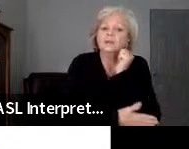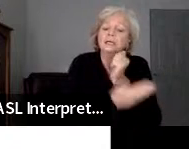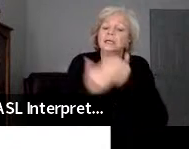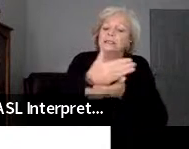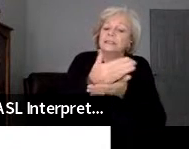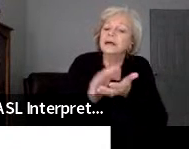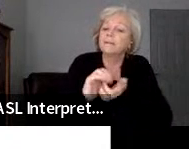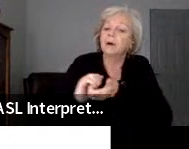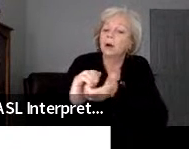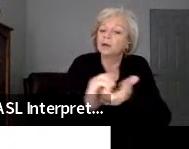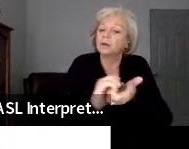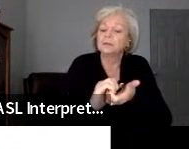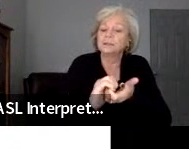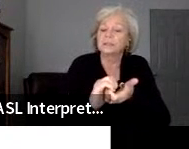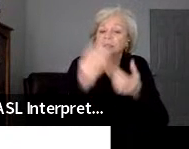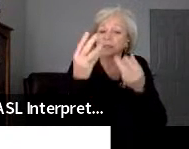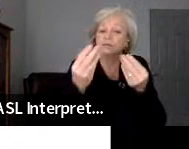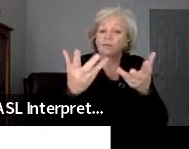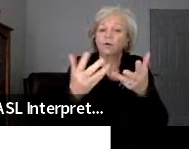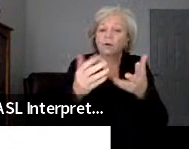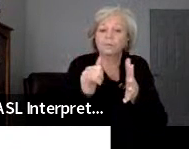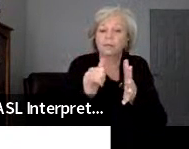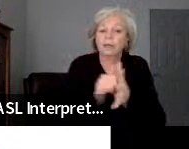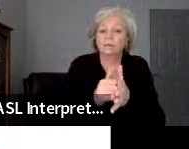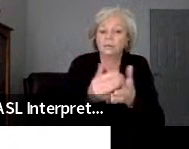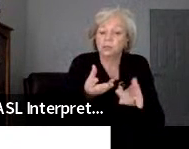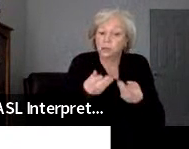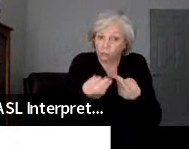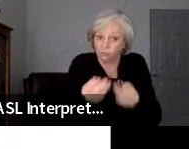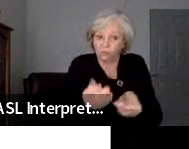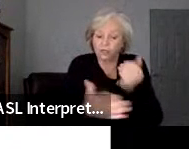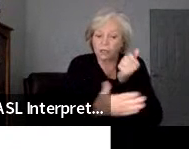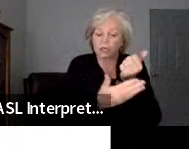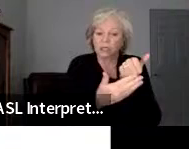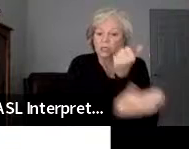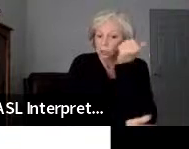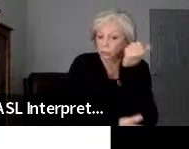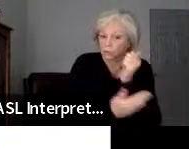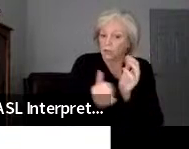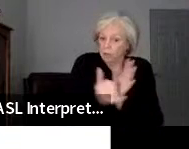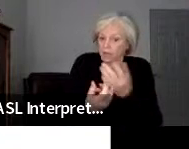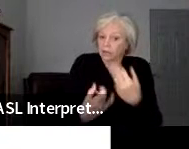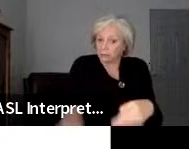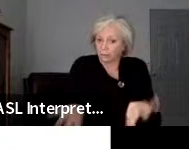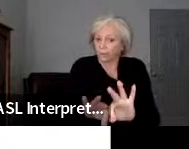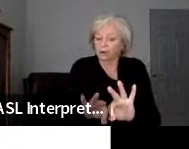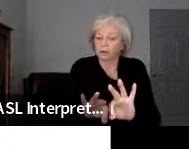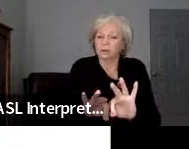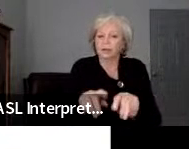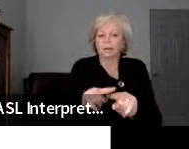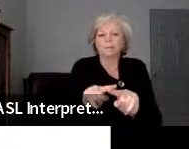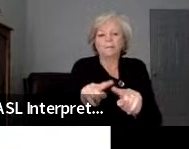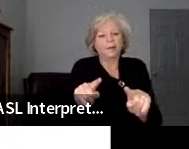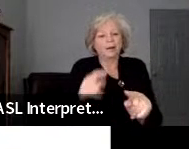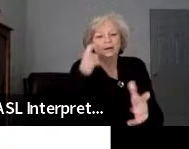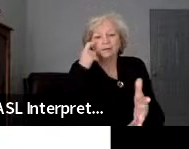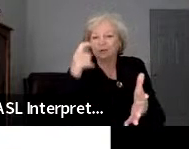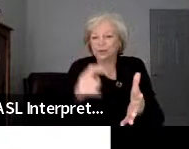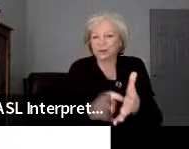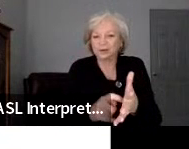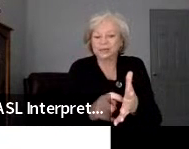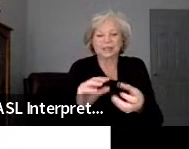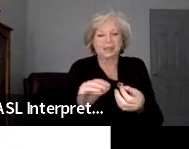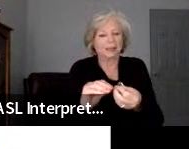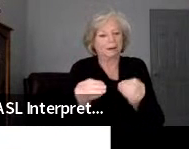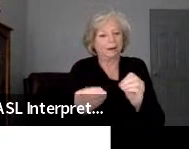hey, as long as you feed your community, that's all that matters. As you can see, the numbers are just, it